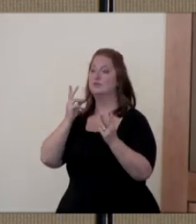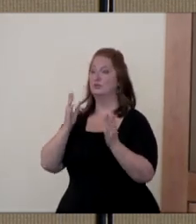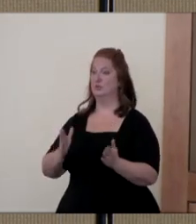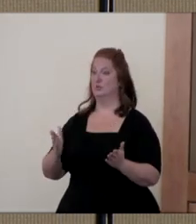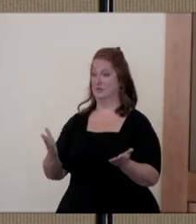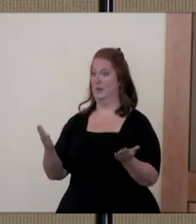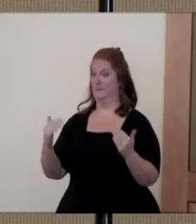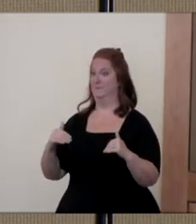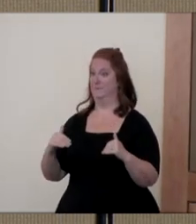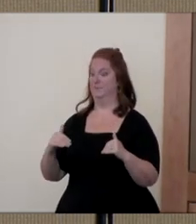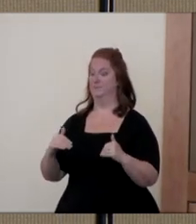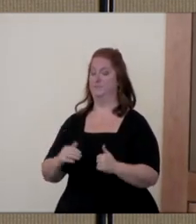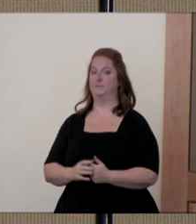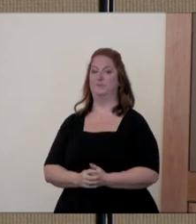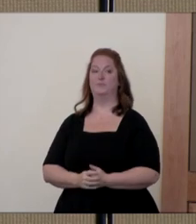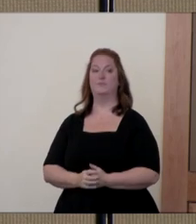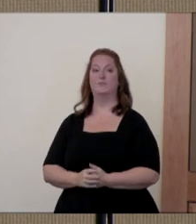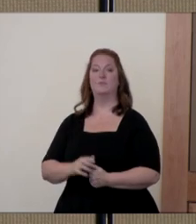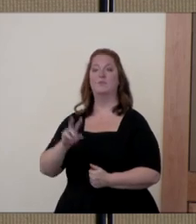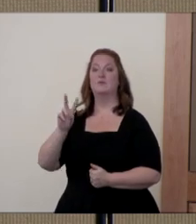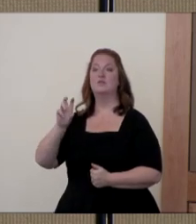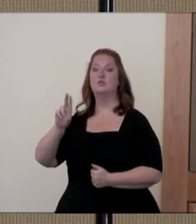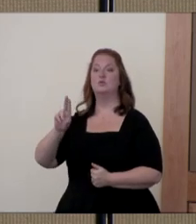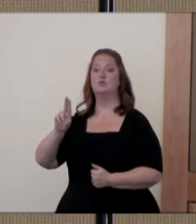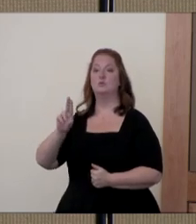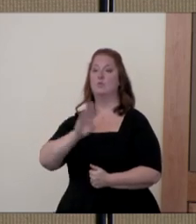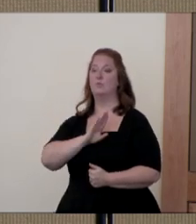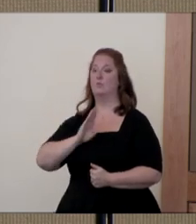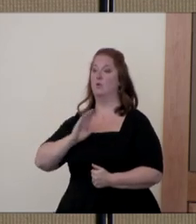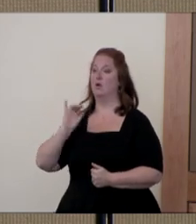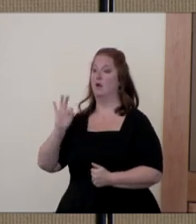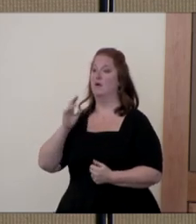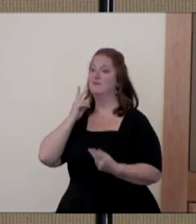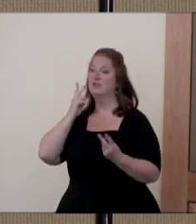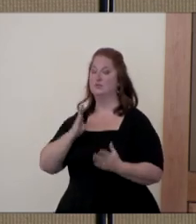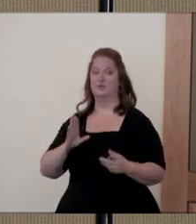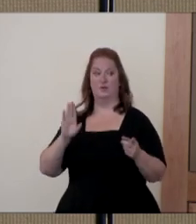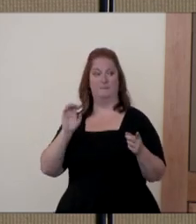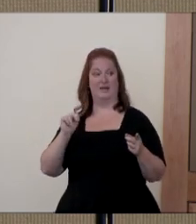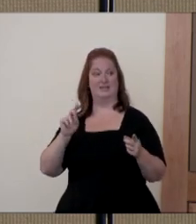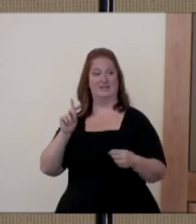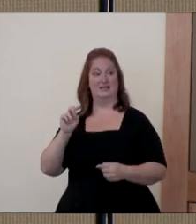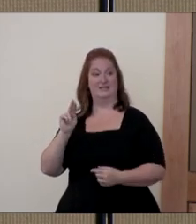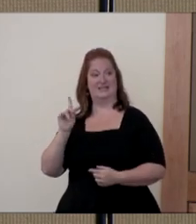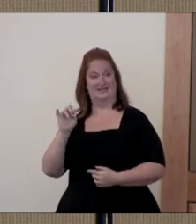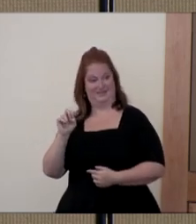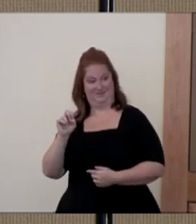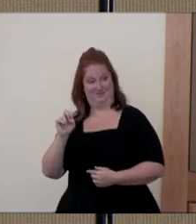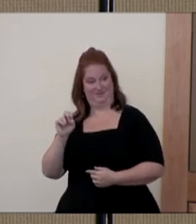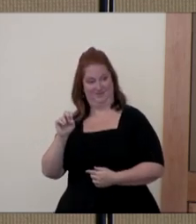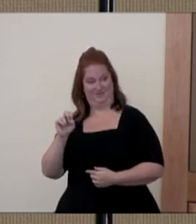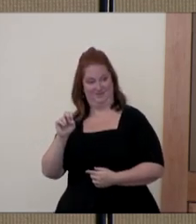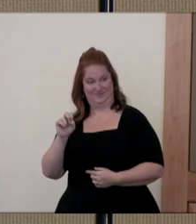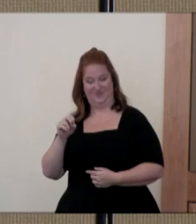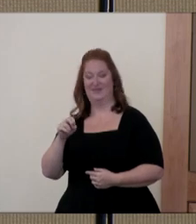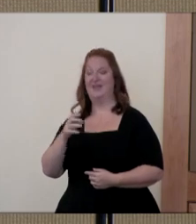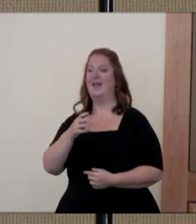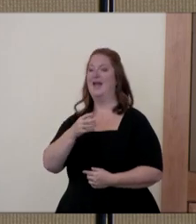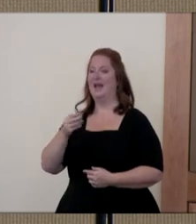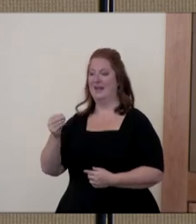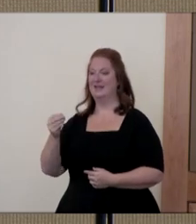today. Our VCU Board of Visitors member, Ben Dendy, and I'd also like to